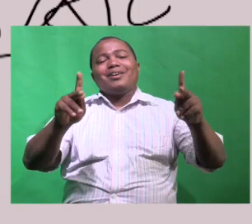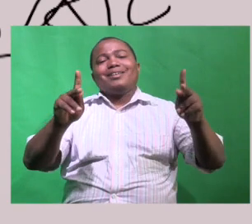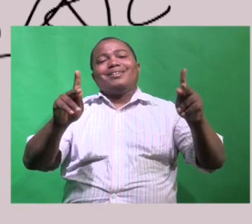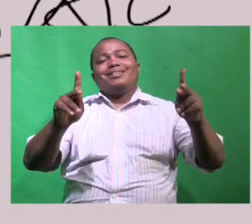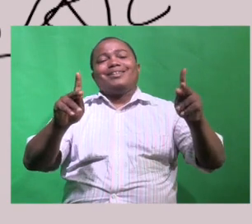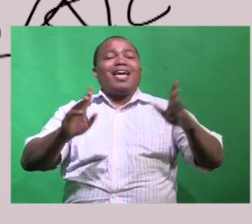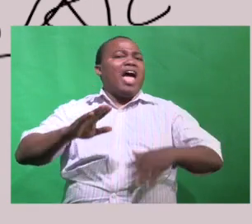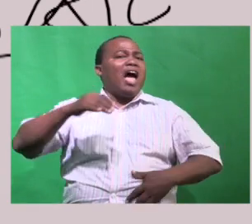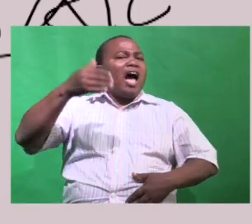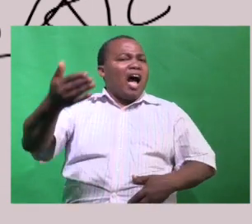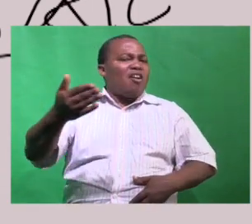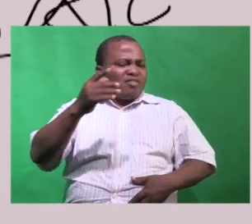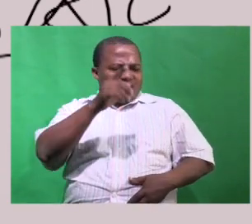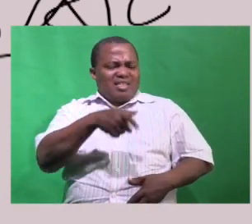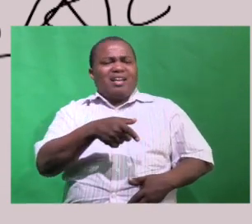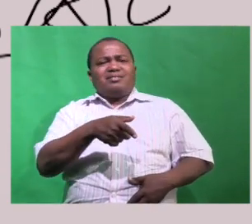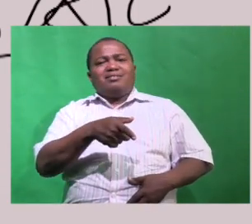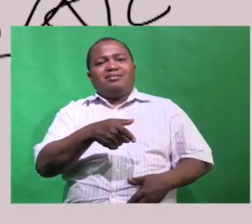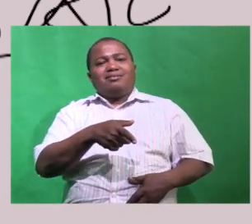After that,